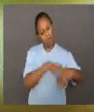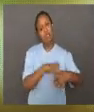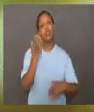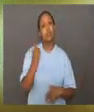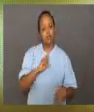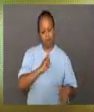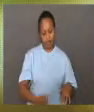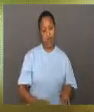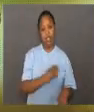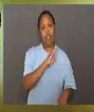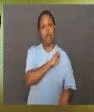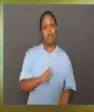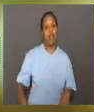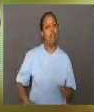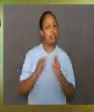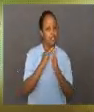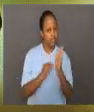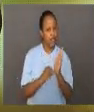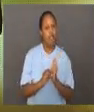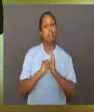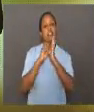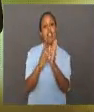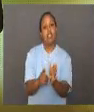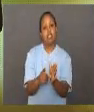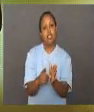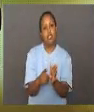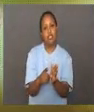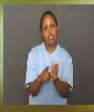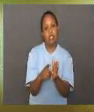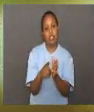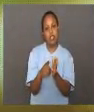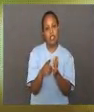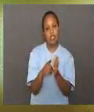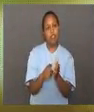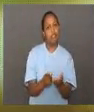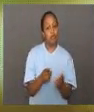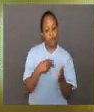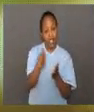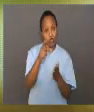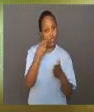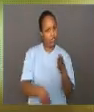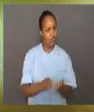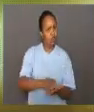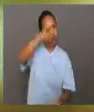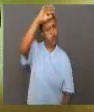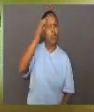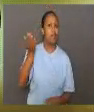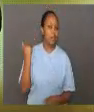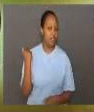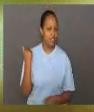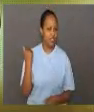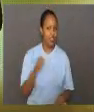and imperial systems. For example, they were heavily taxed.